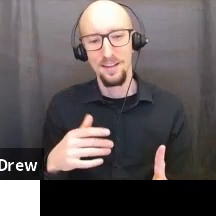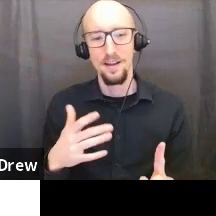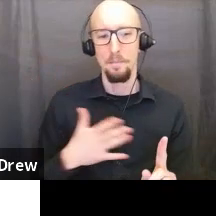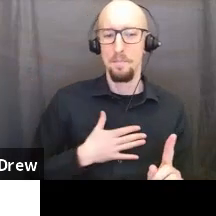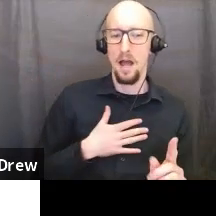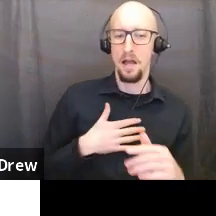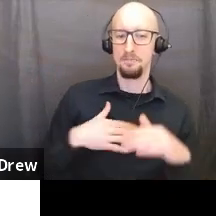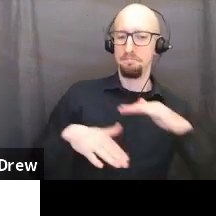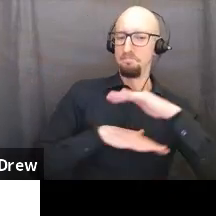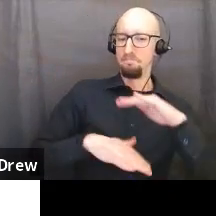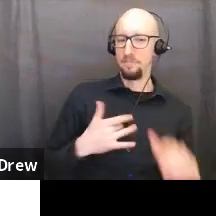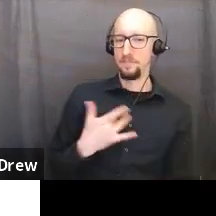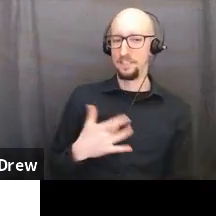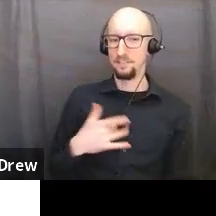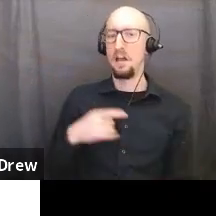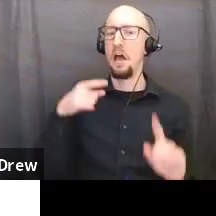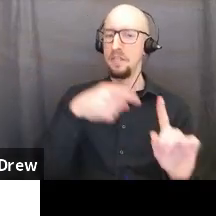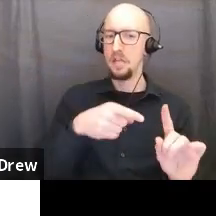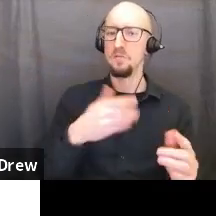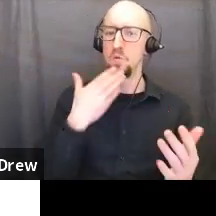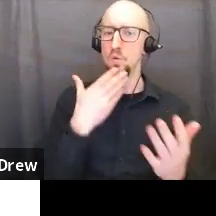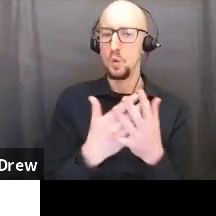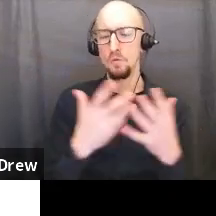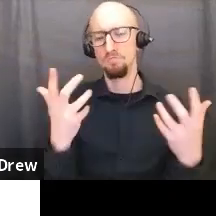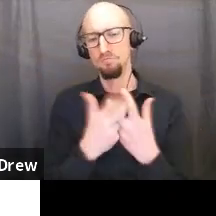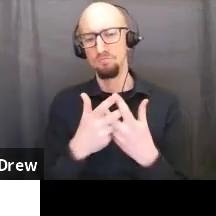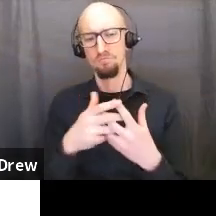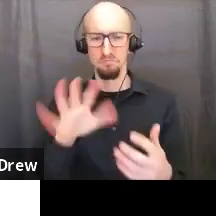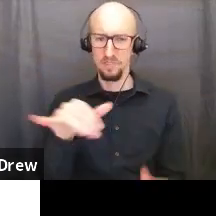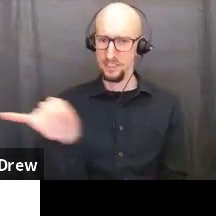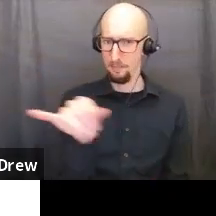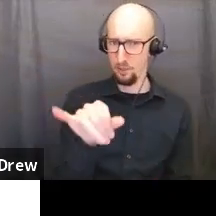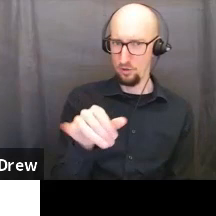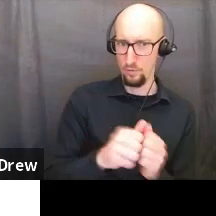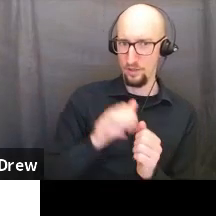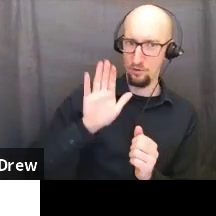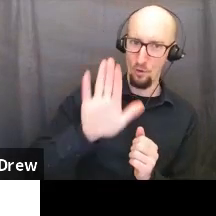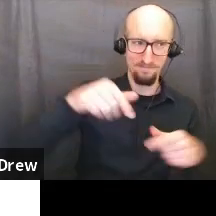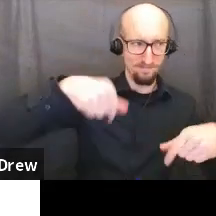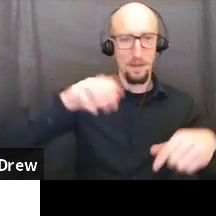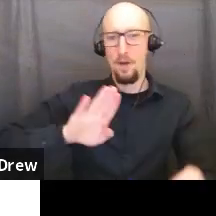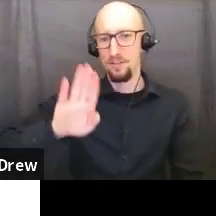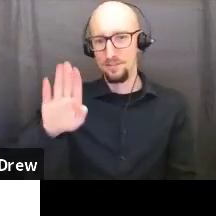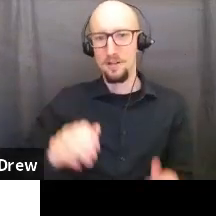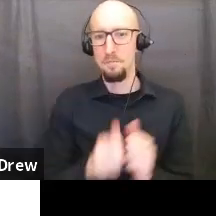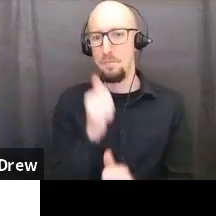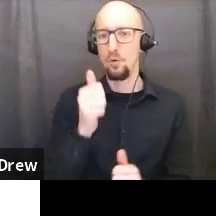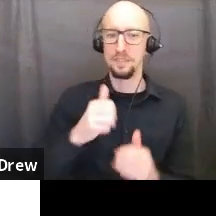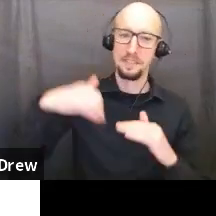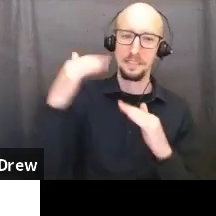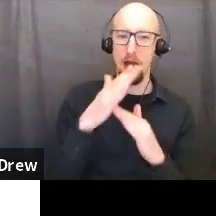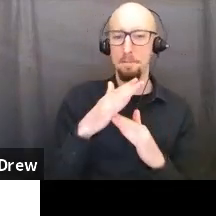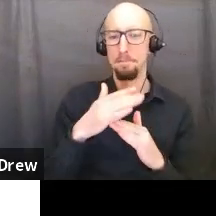is that it is comparable to your, Boston's most selective